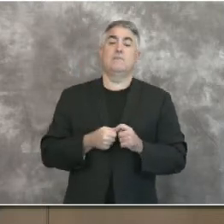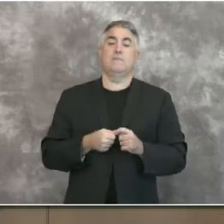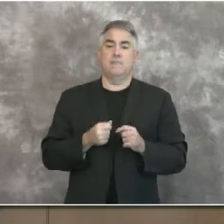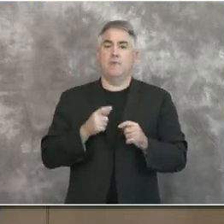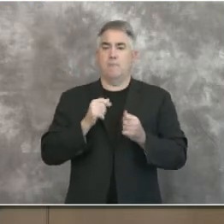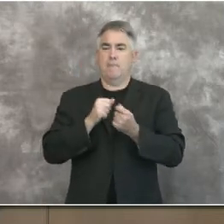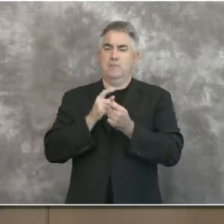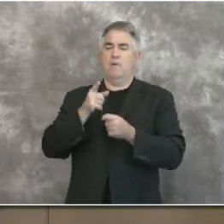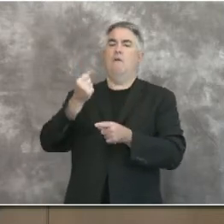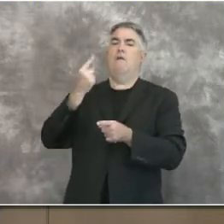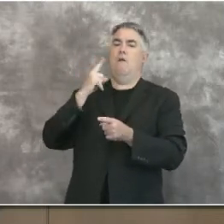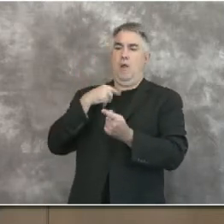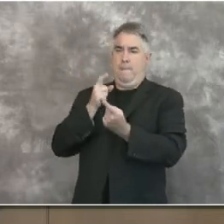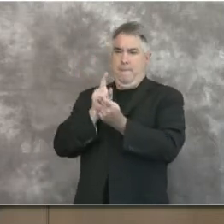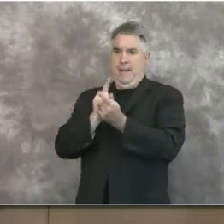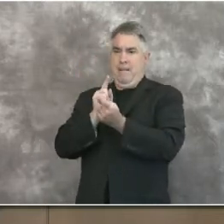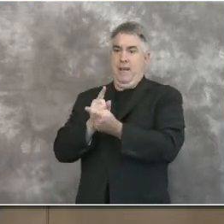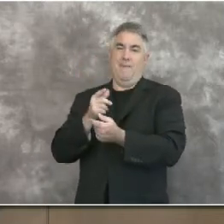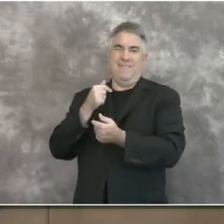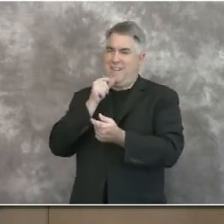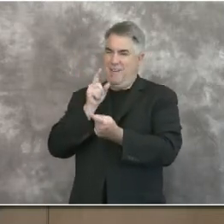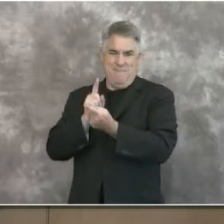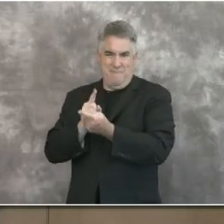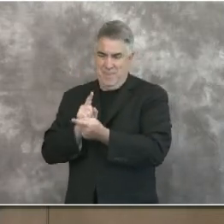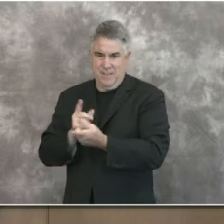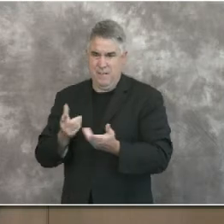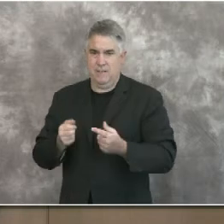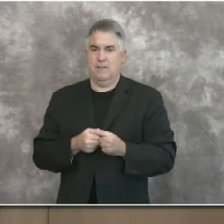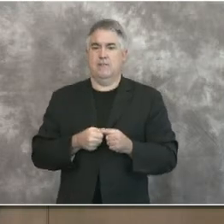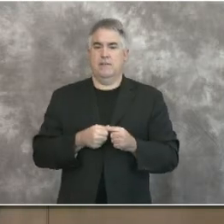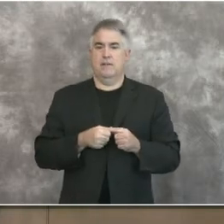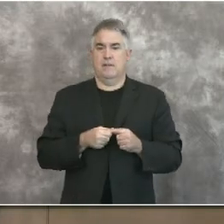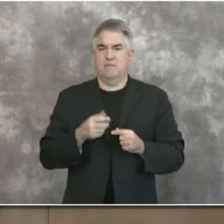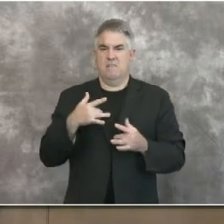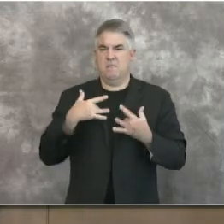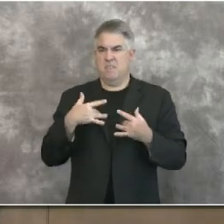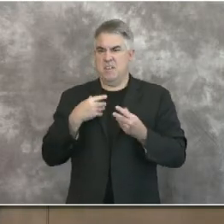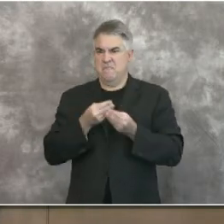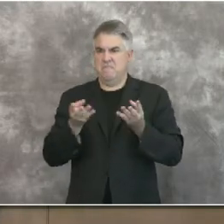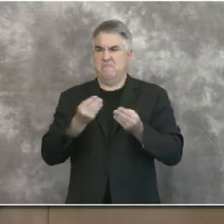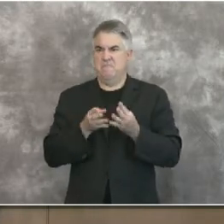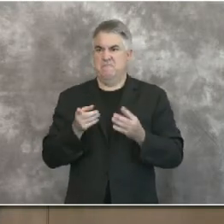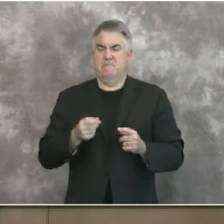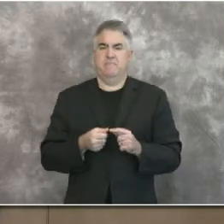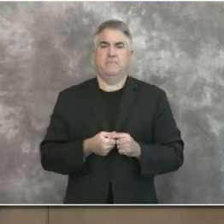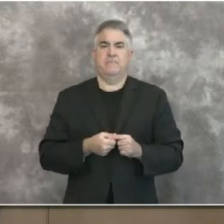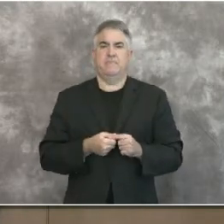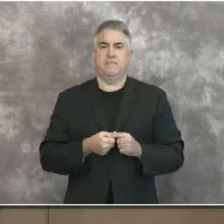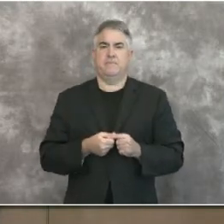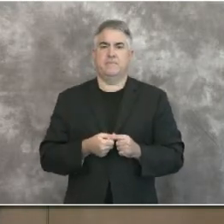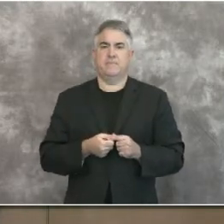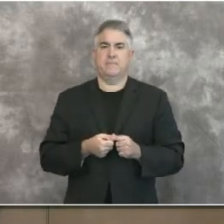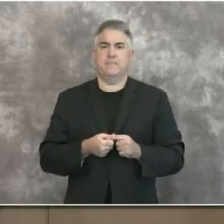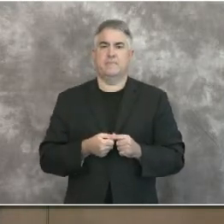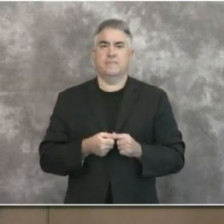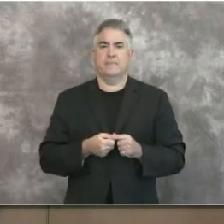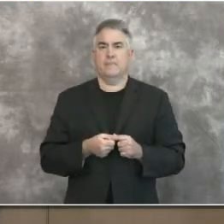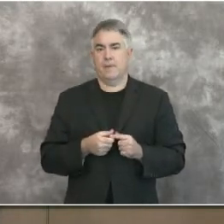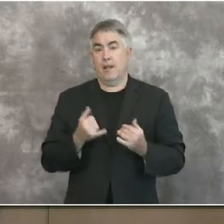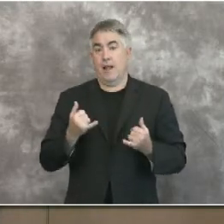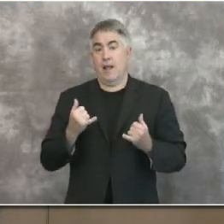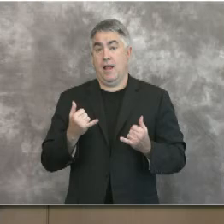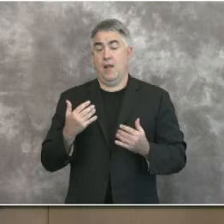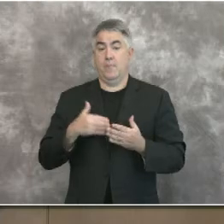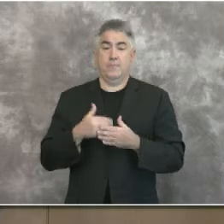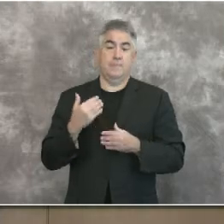regularly providing you the updates on where we are on these 13 triggers. So with that, let's jump into our daily